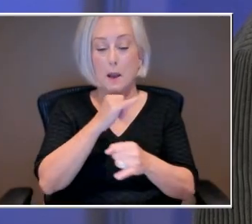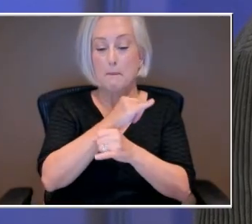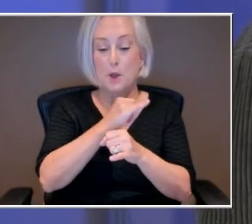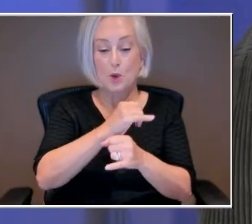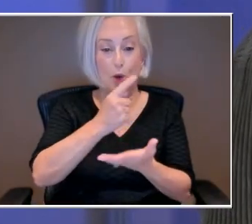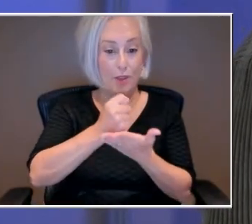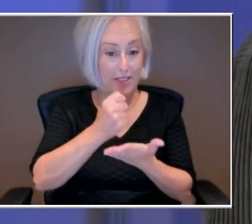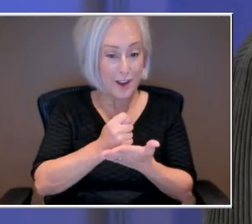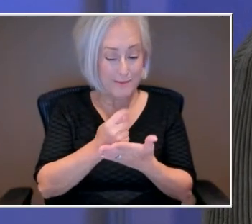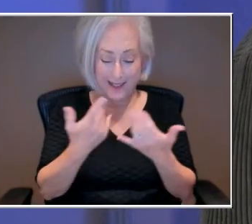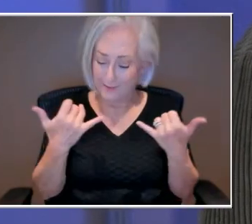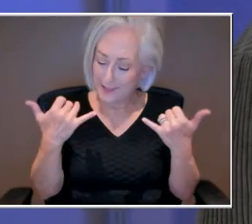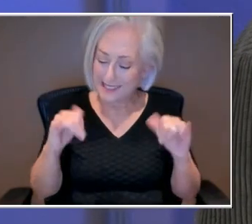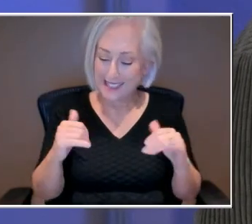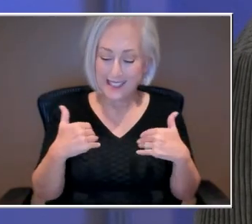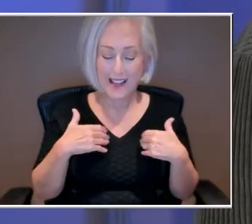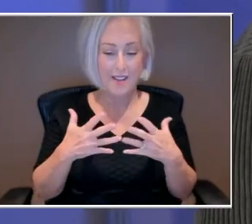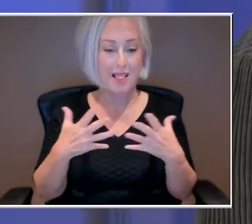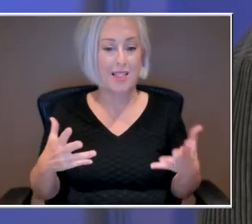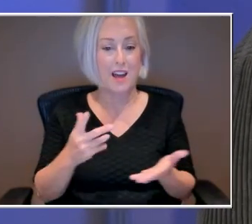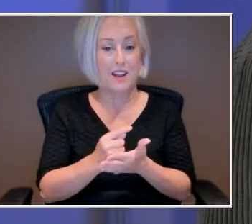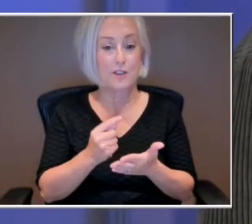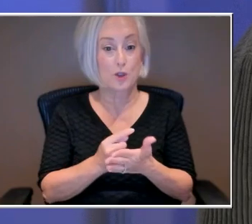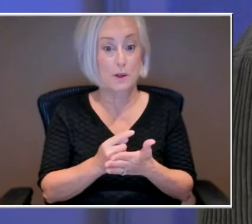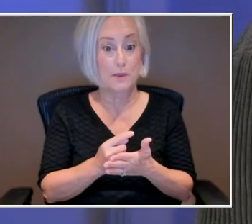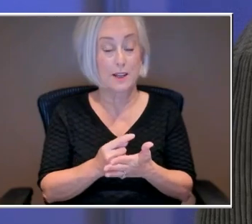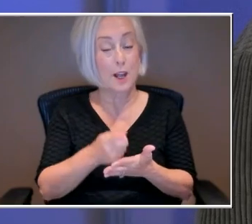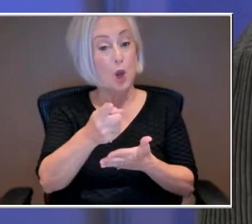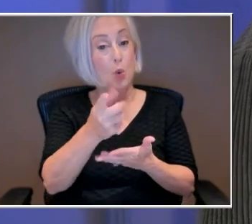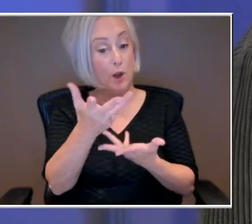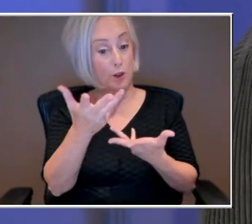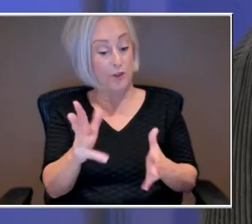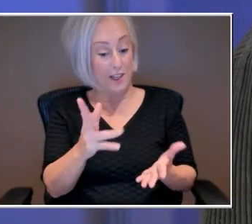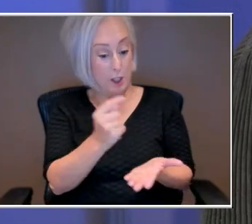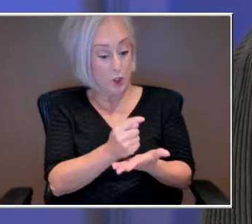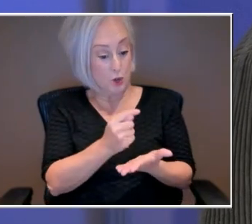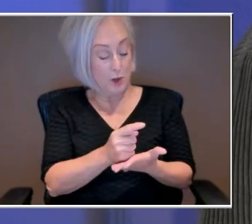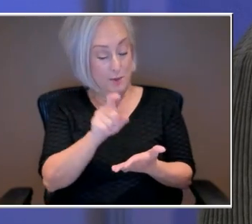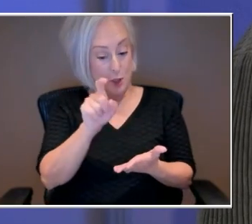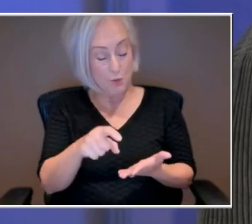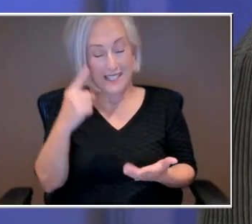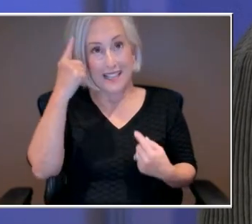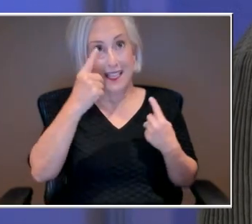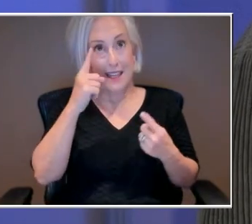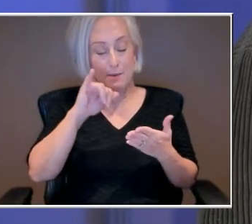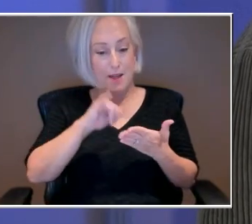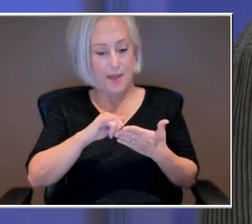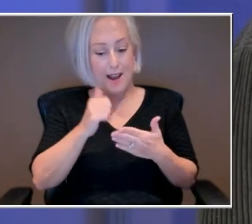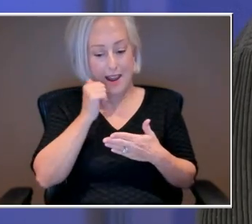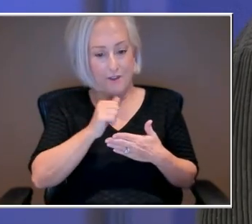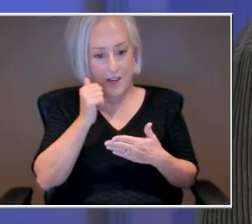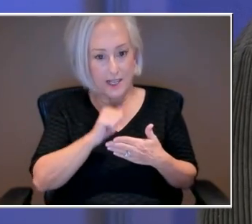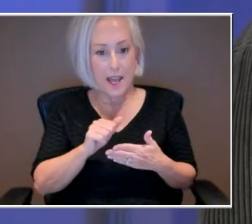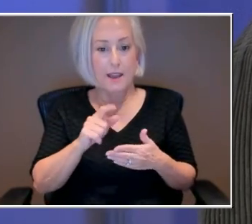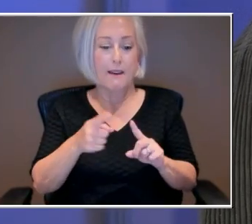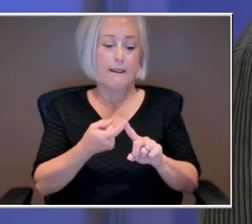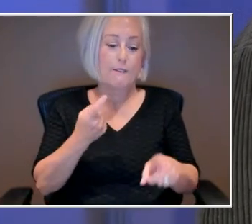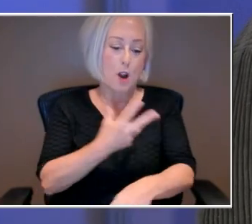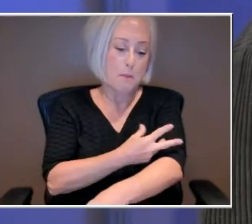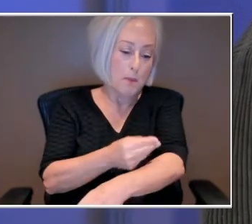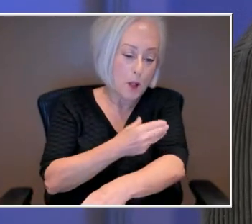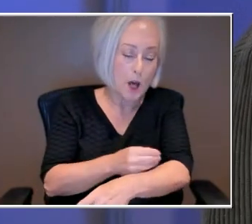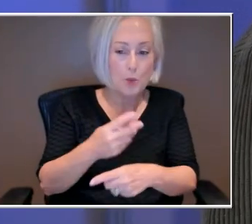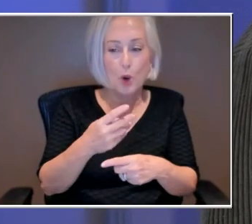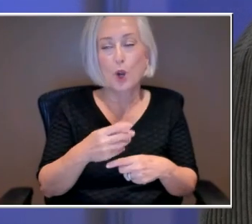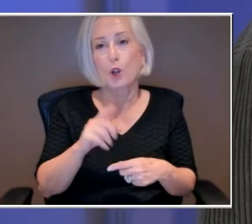and even when you are done with treatment, you still have to think about it every day, and you have scans and blood work, and we have more